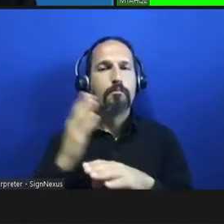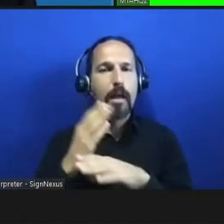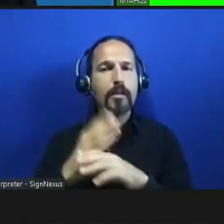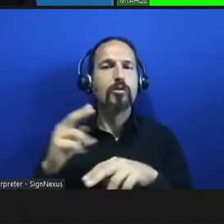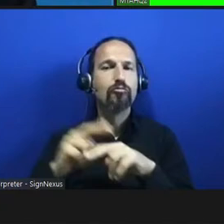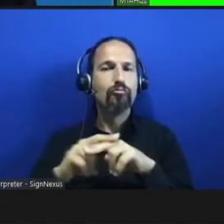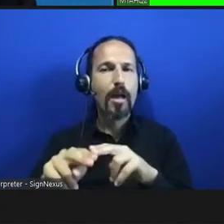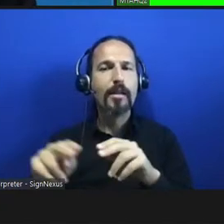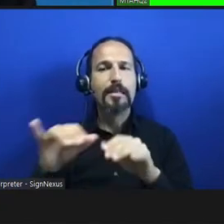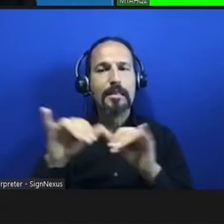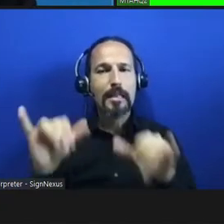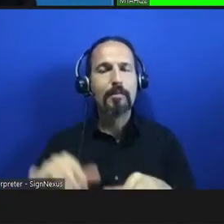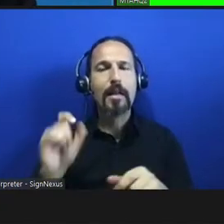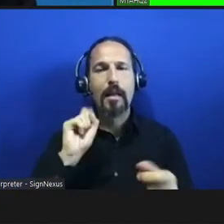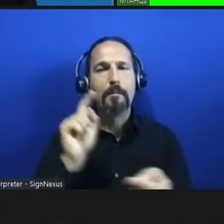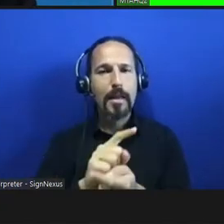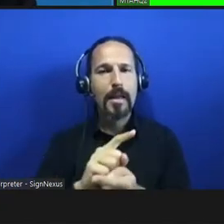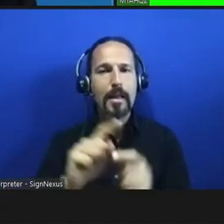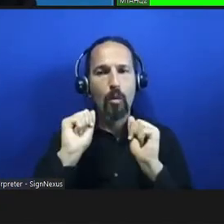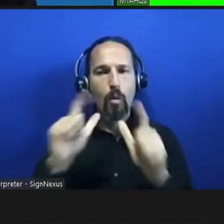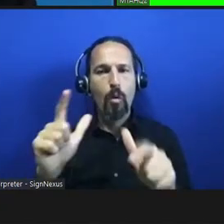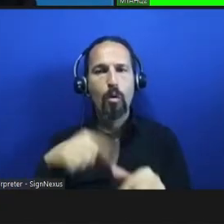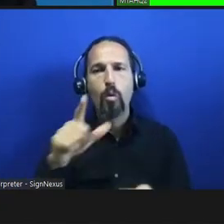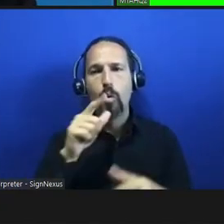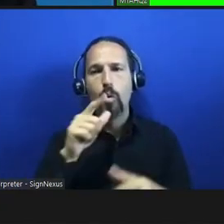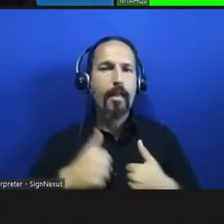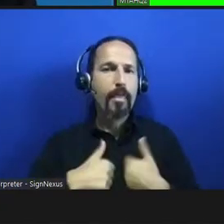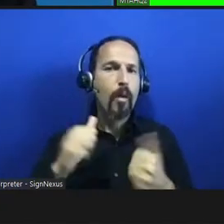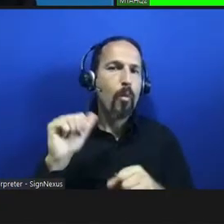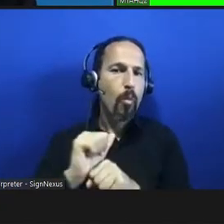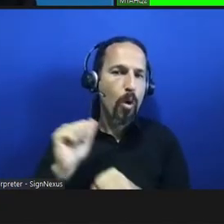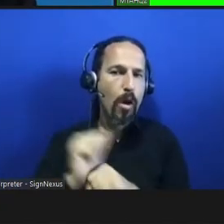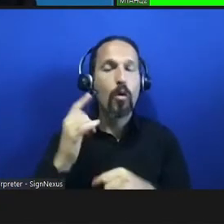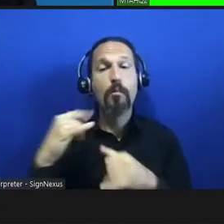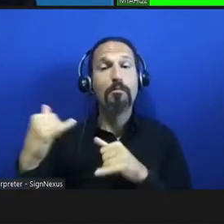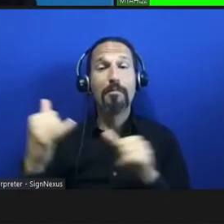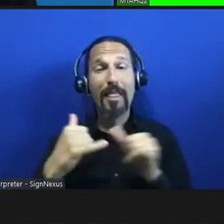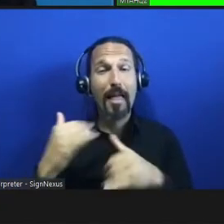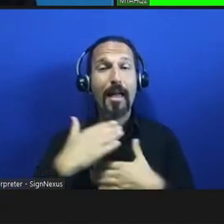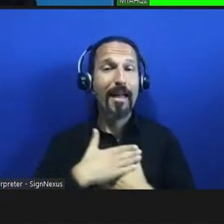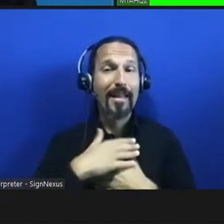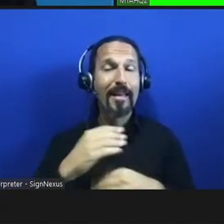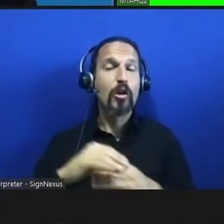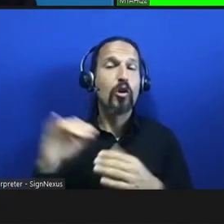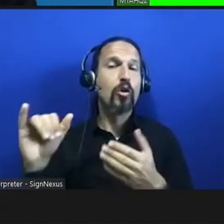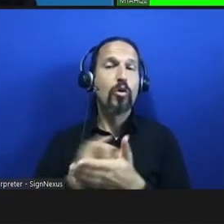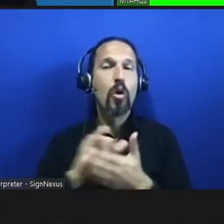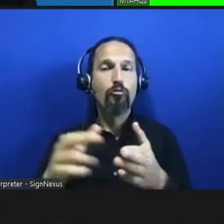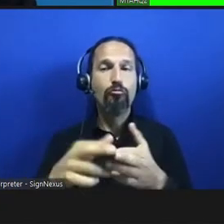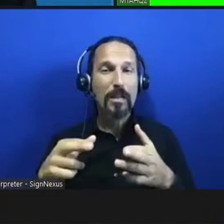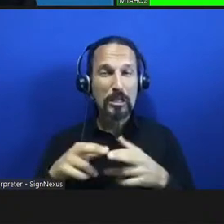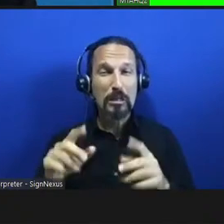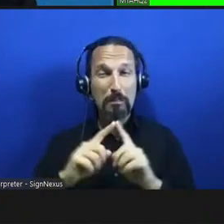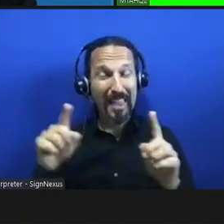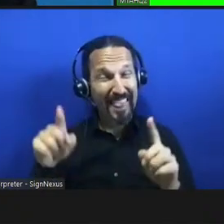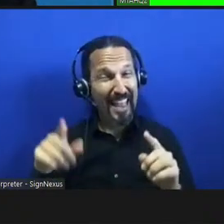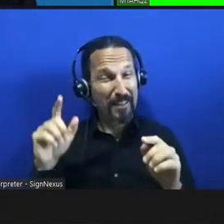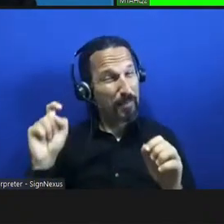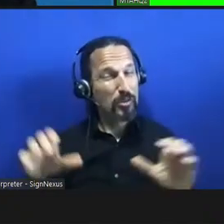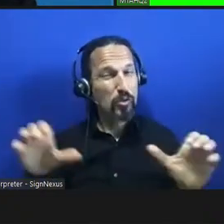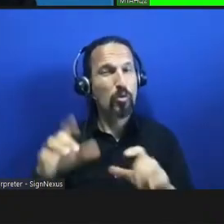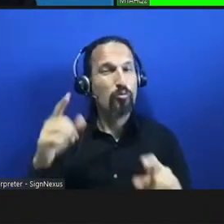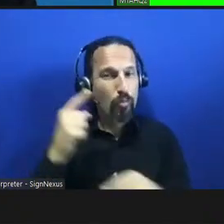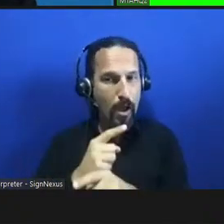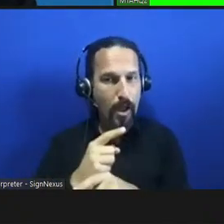systems continue to meet the needs of everyone who lives works and plays in the New York Region but this must be done right